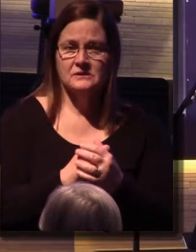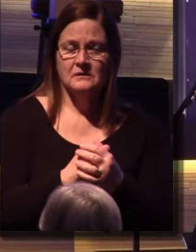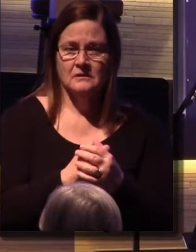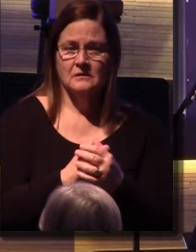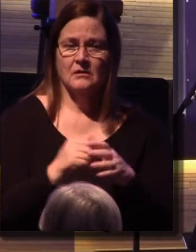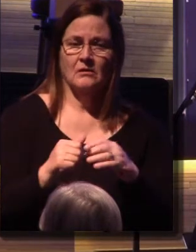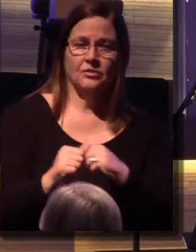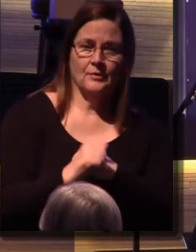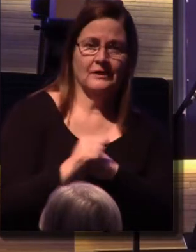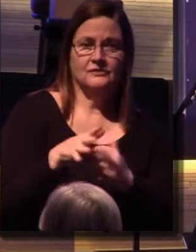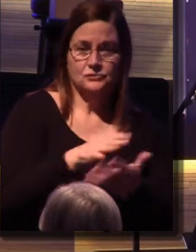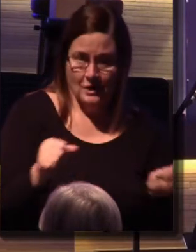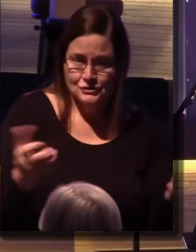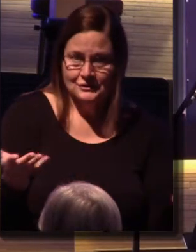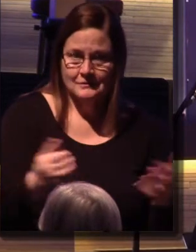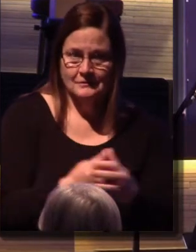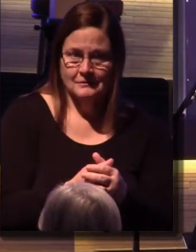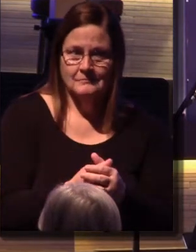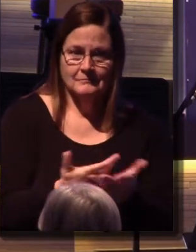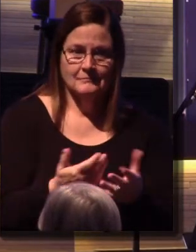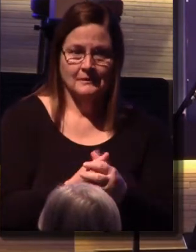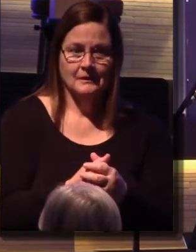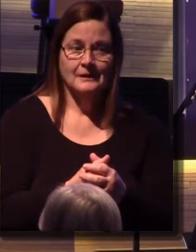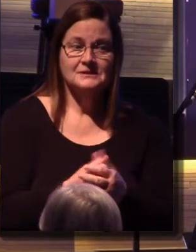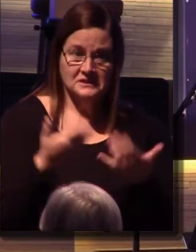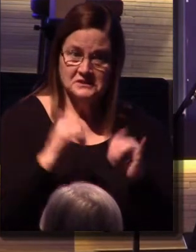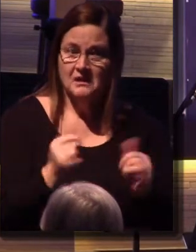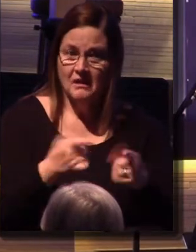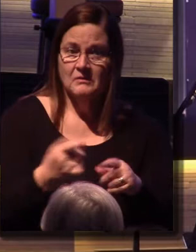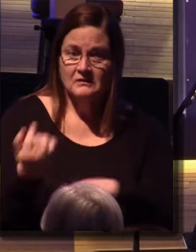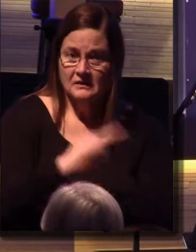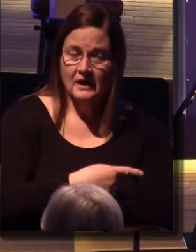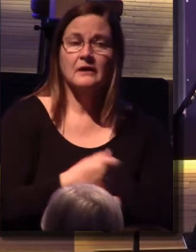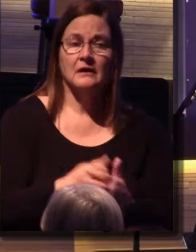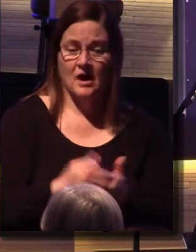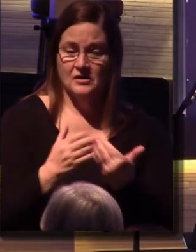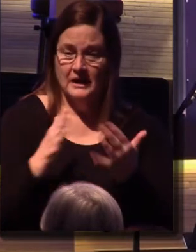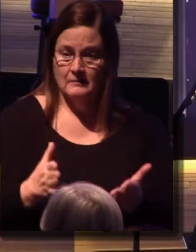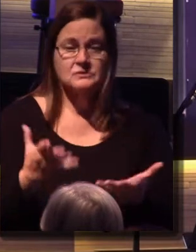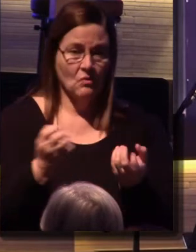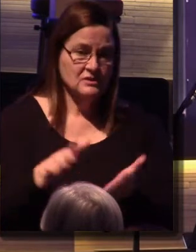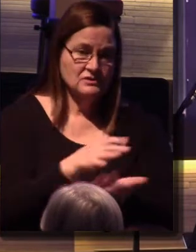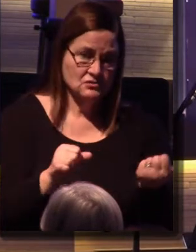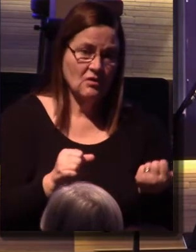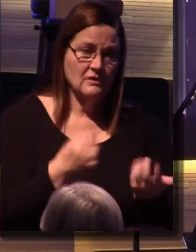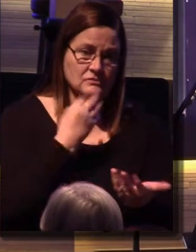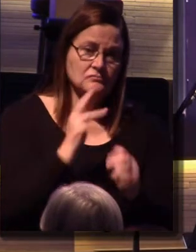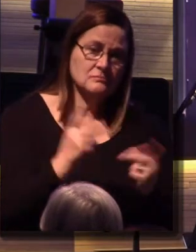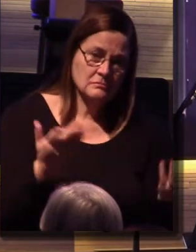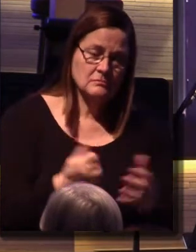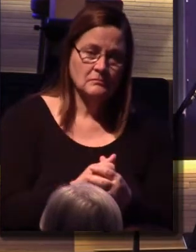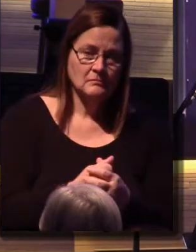a state of imminent threat of destruction. It sounds familiar, doesn't it? It's still going on today. Our neighbors want to destroy us, want